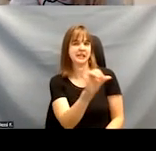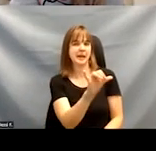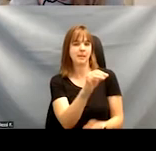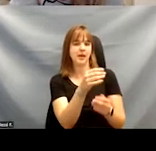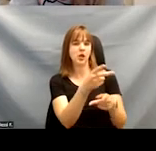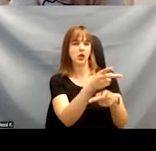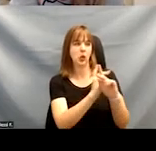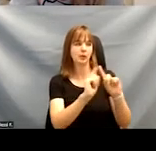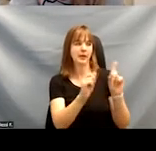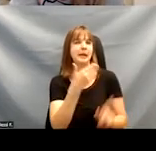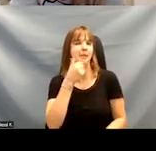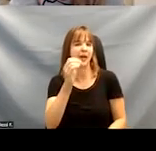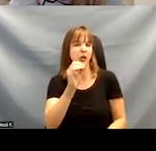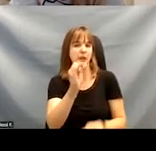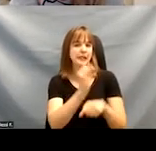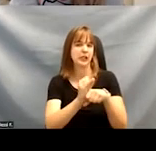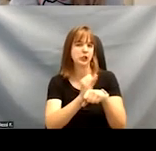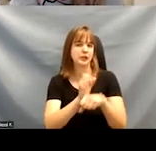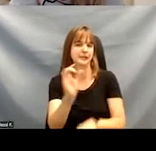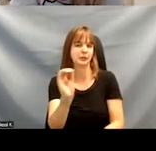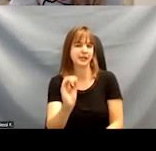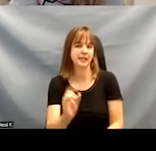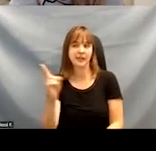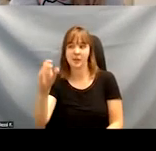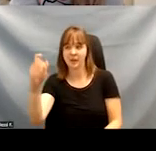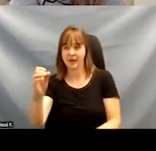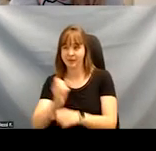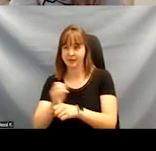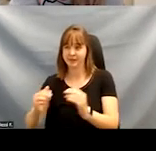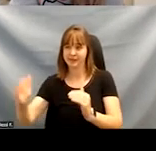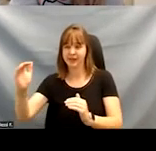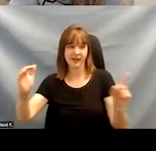were extremely lucky and very grateful to have that opportunity.